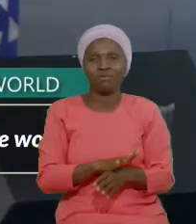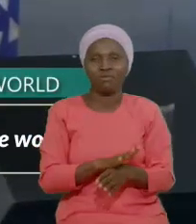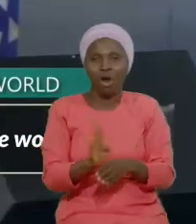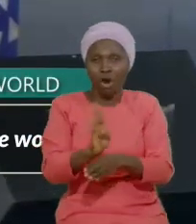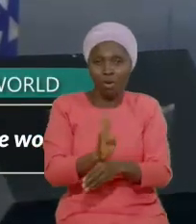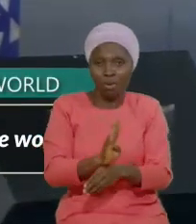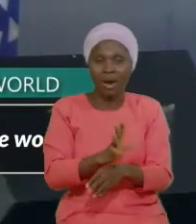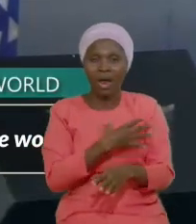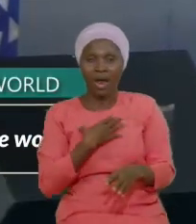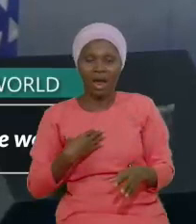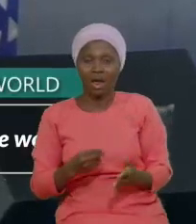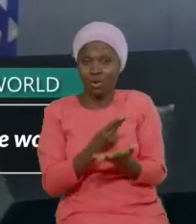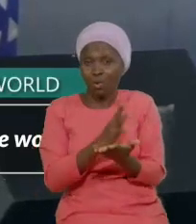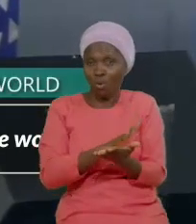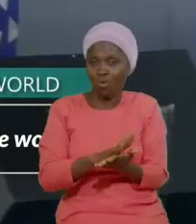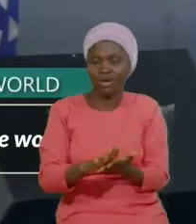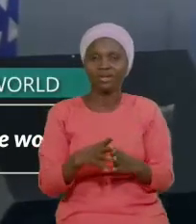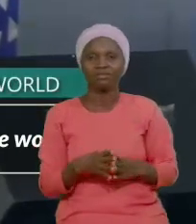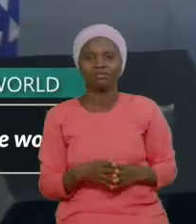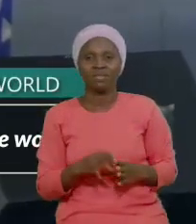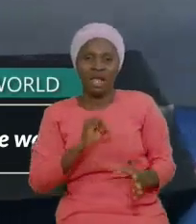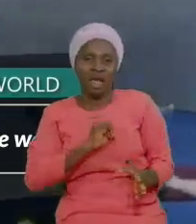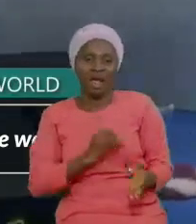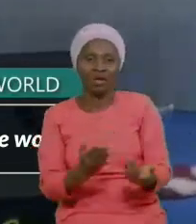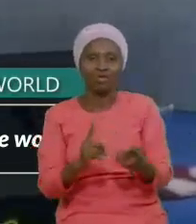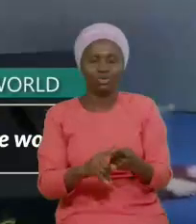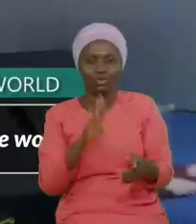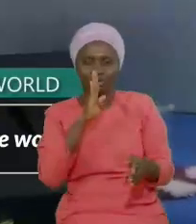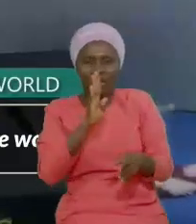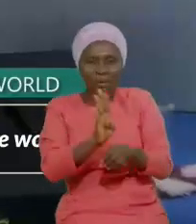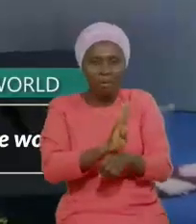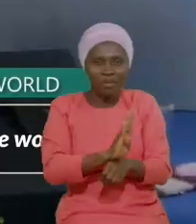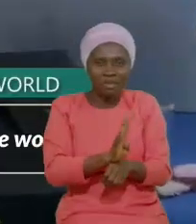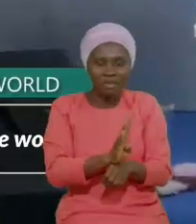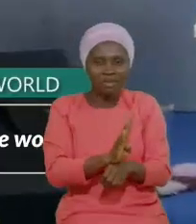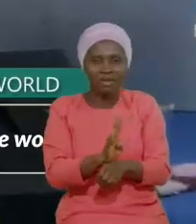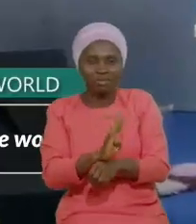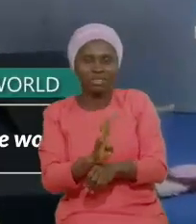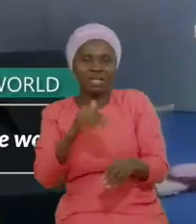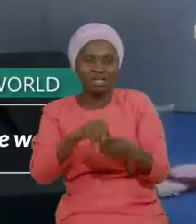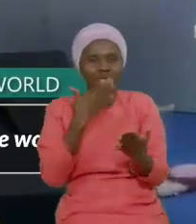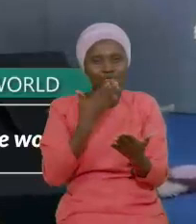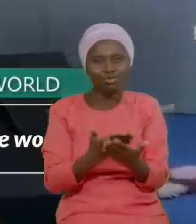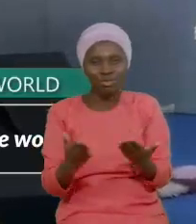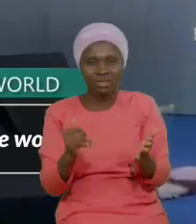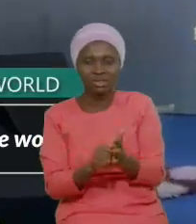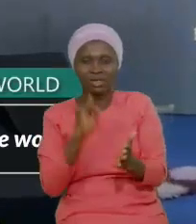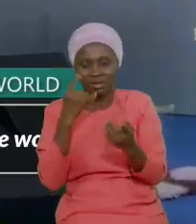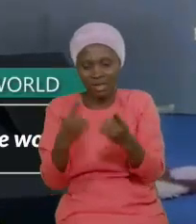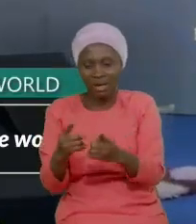Occupied and holy. I want to be occupied in good things going on around